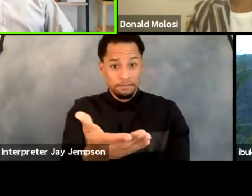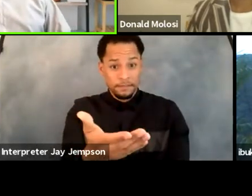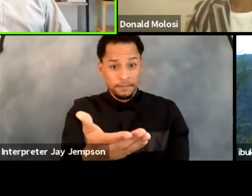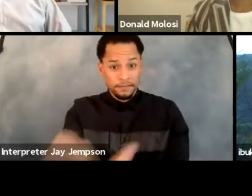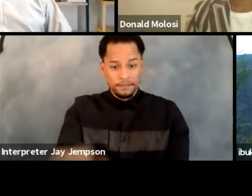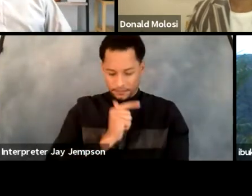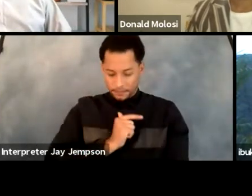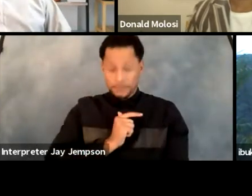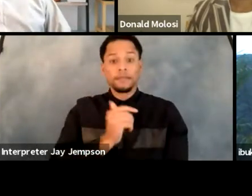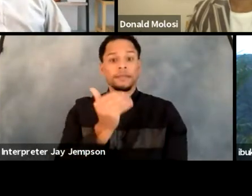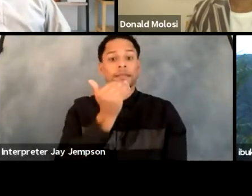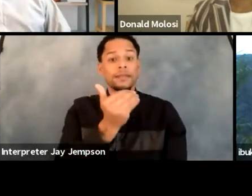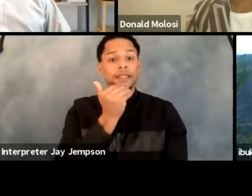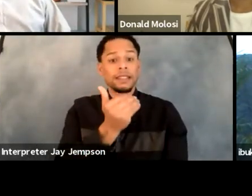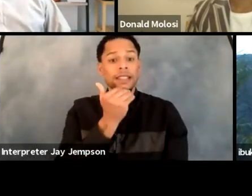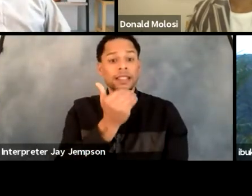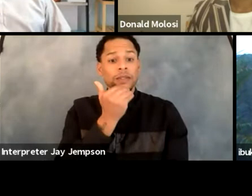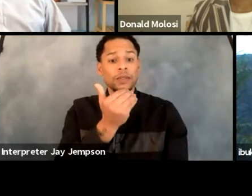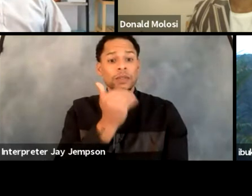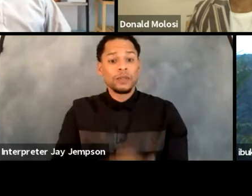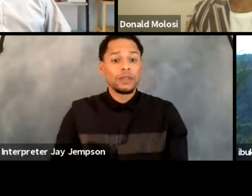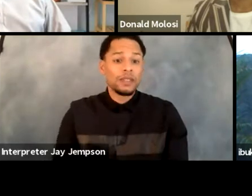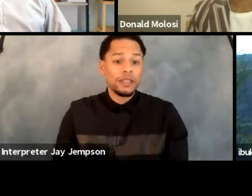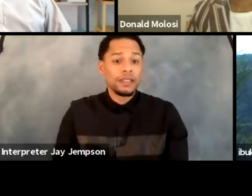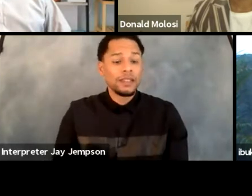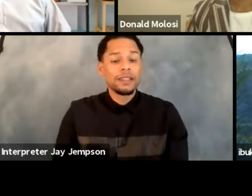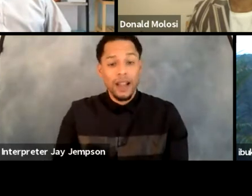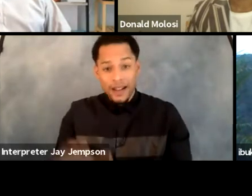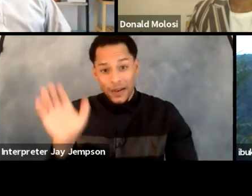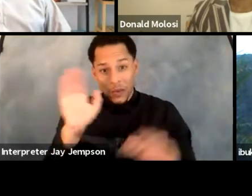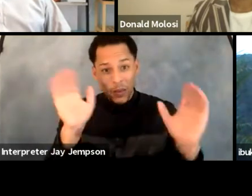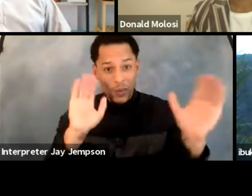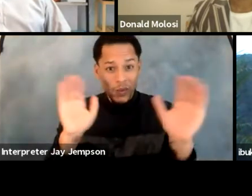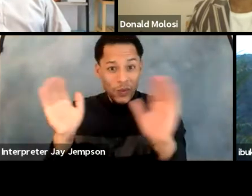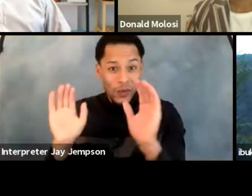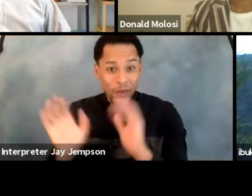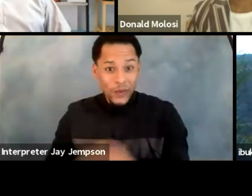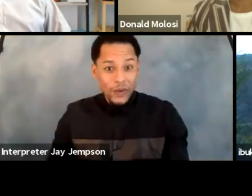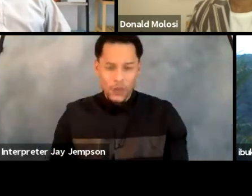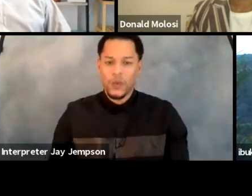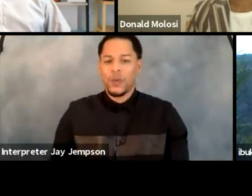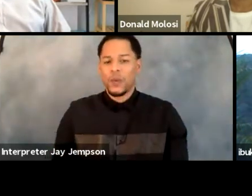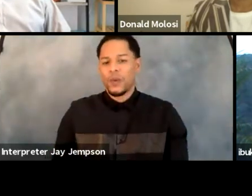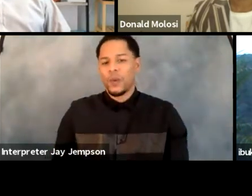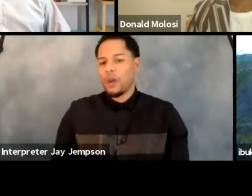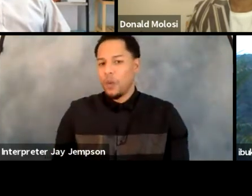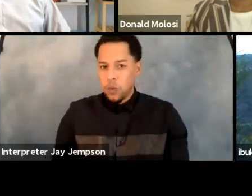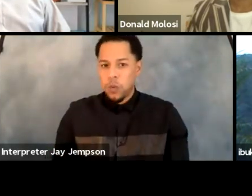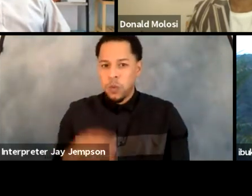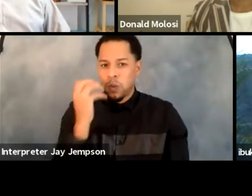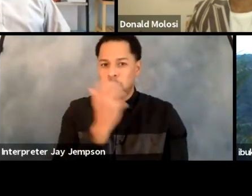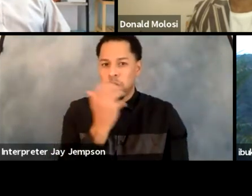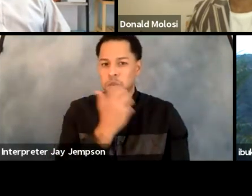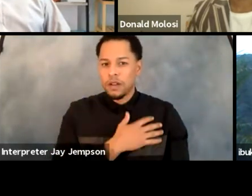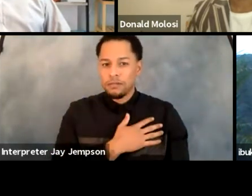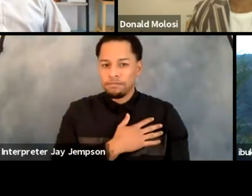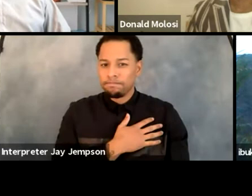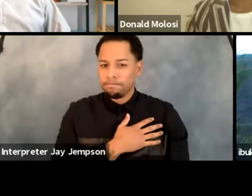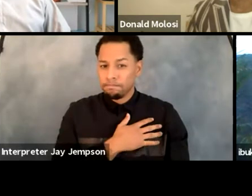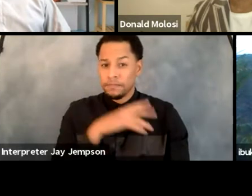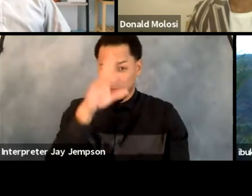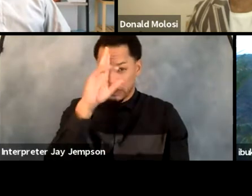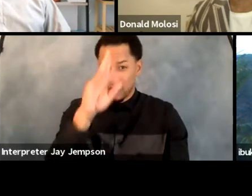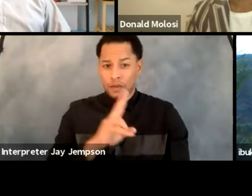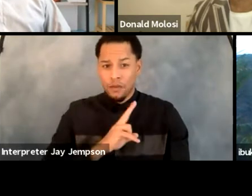Thank you so much, Taiwo. Hi, everyone. Such an honor to be part of this